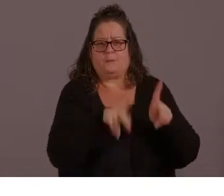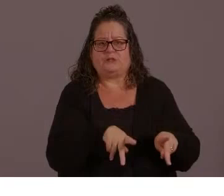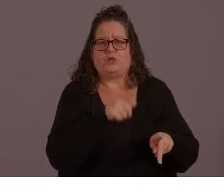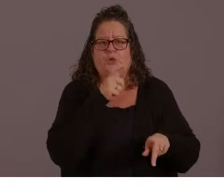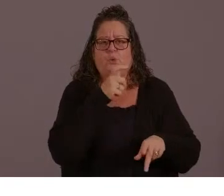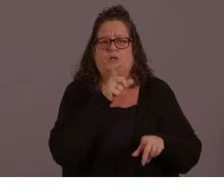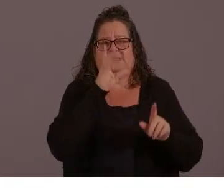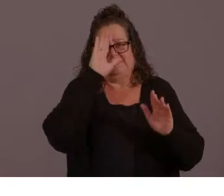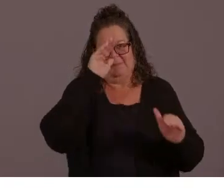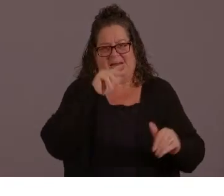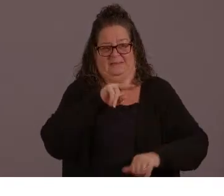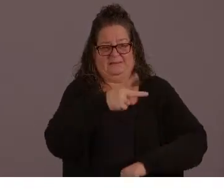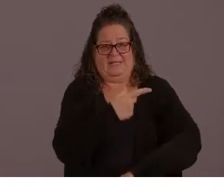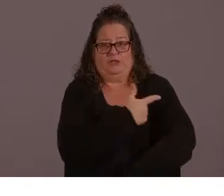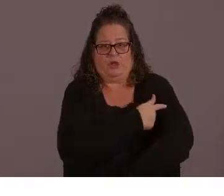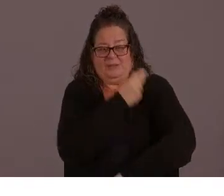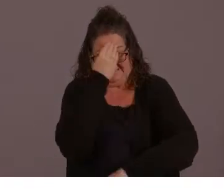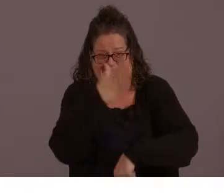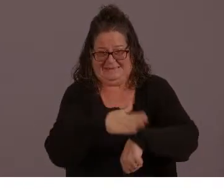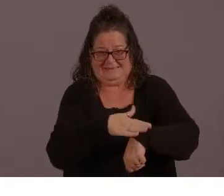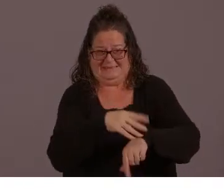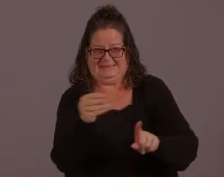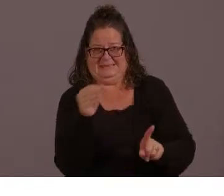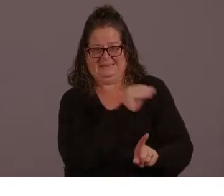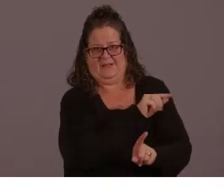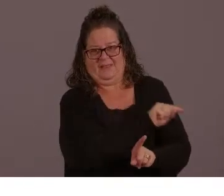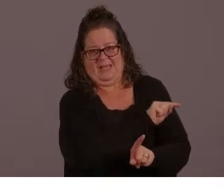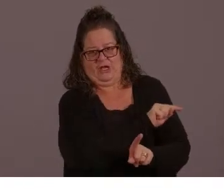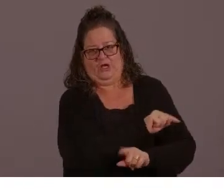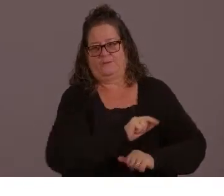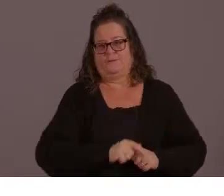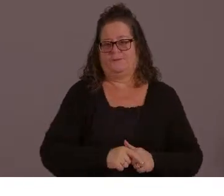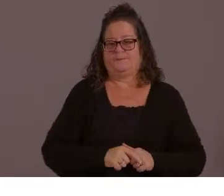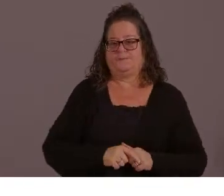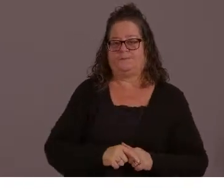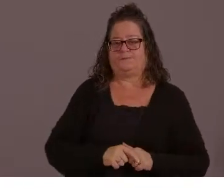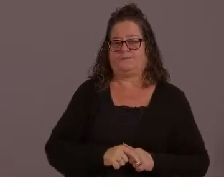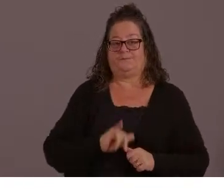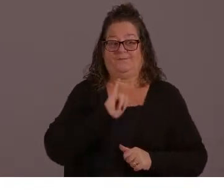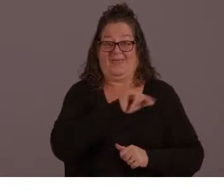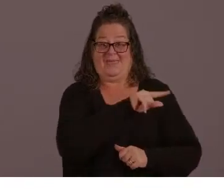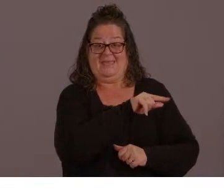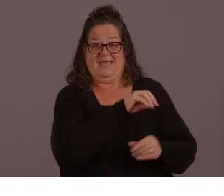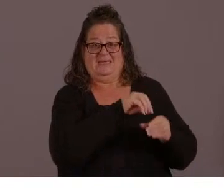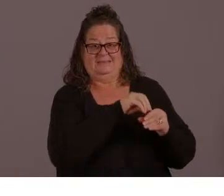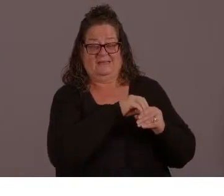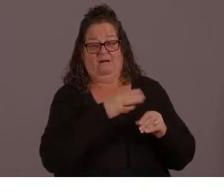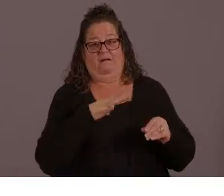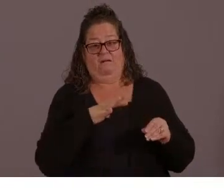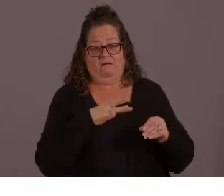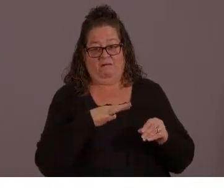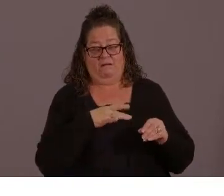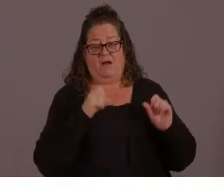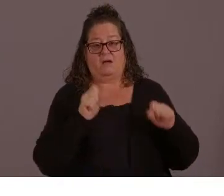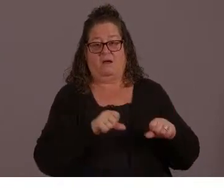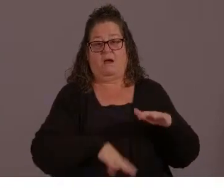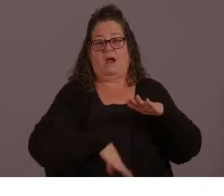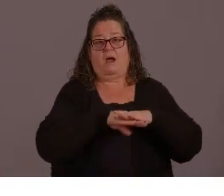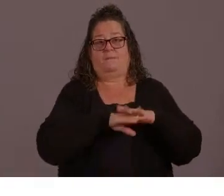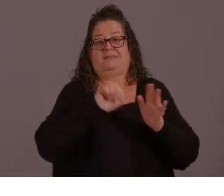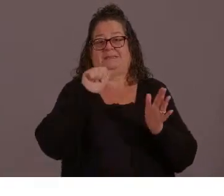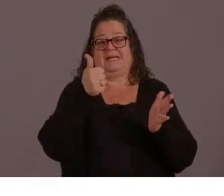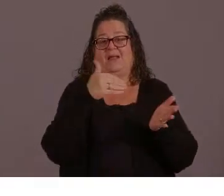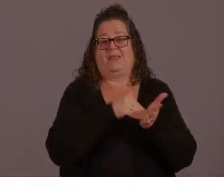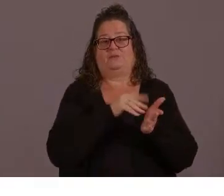indoor site capacity has a significant ability to administer up to 10,000 vaccines per